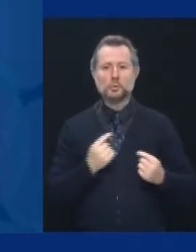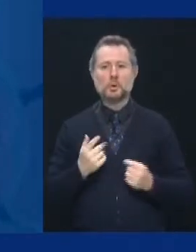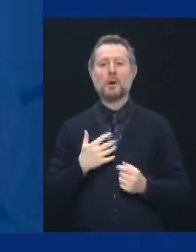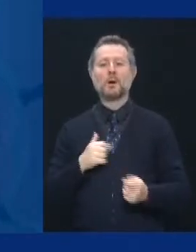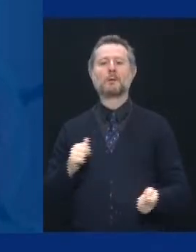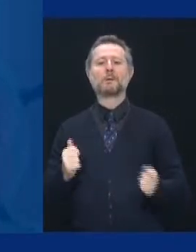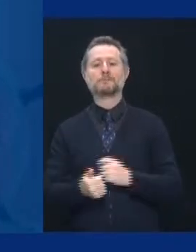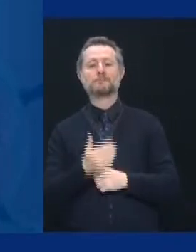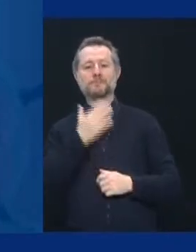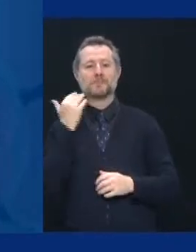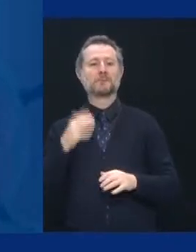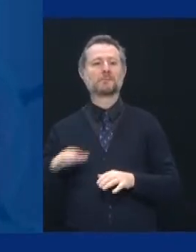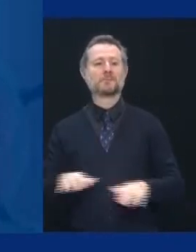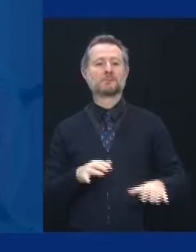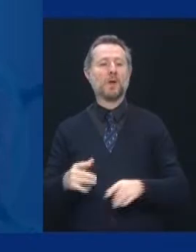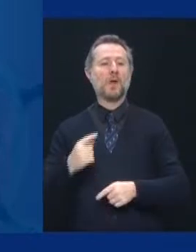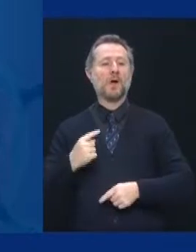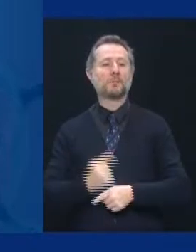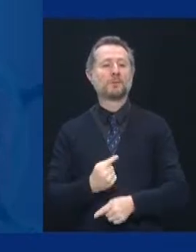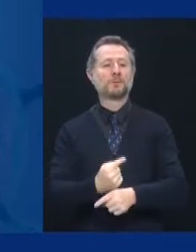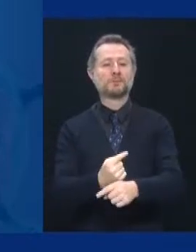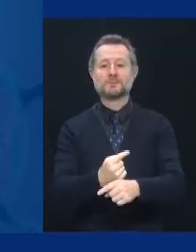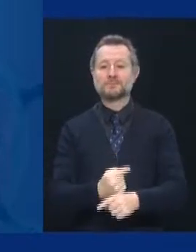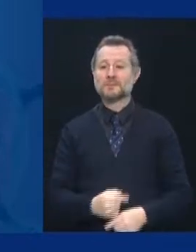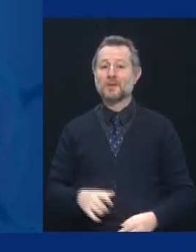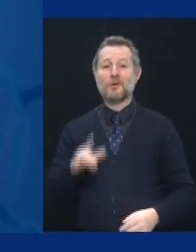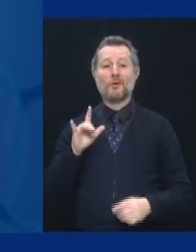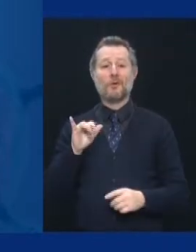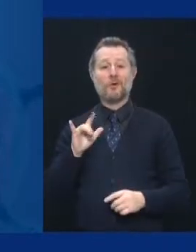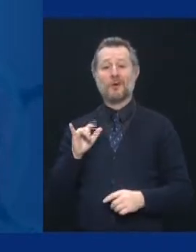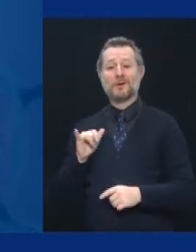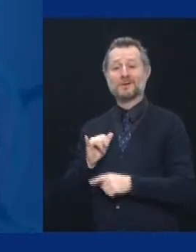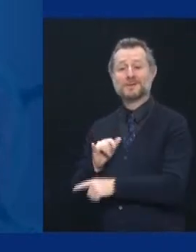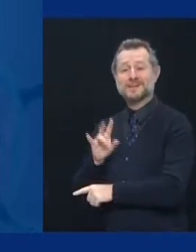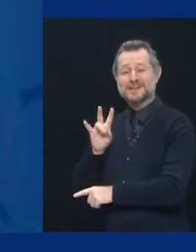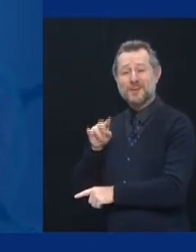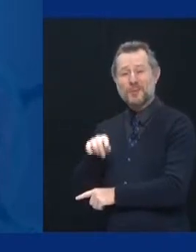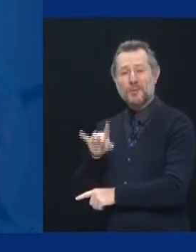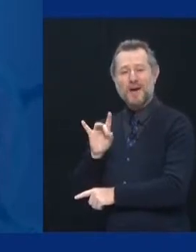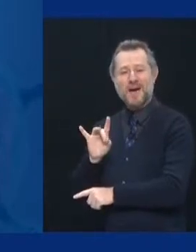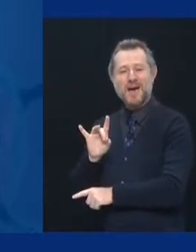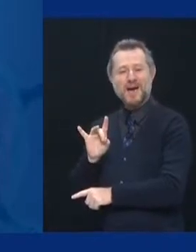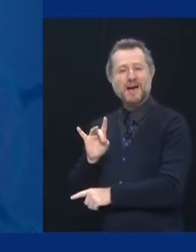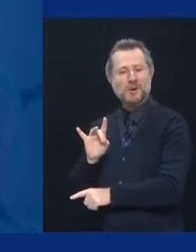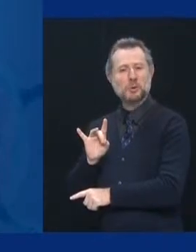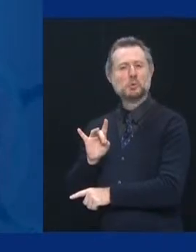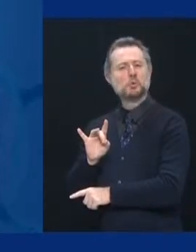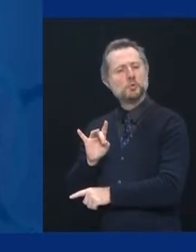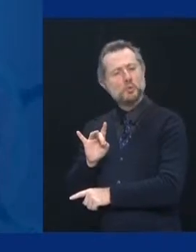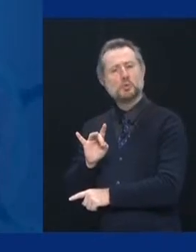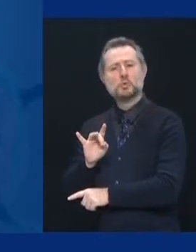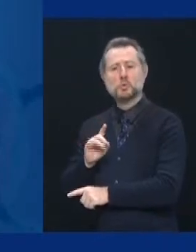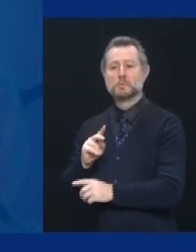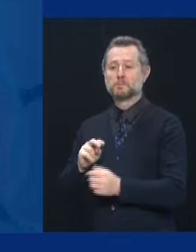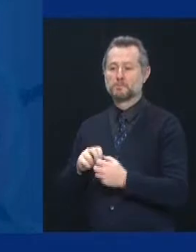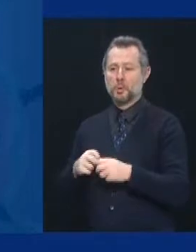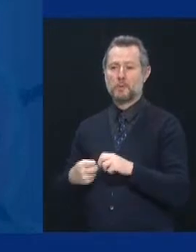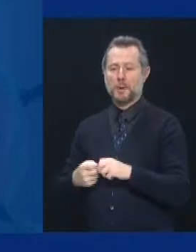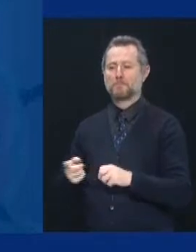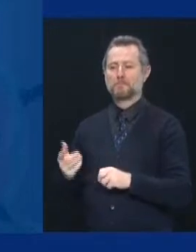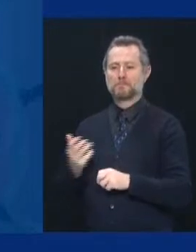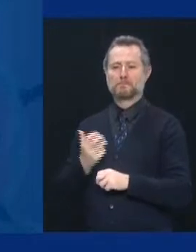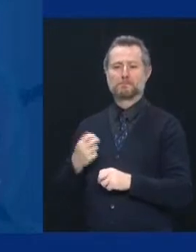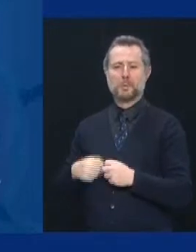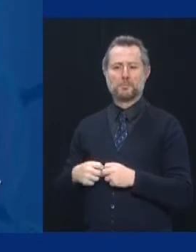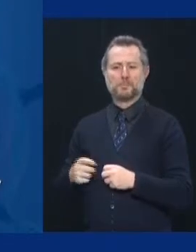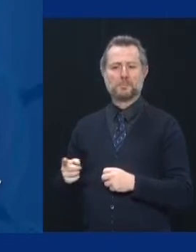threat. Long Island, 7.8. That's problematic. And that's new,